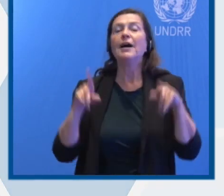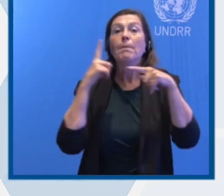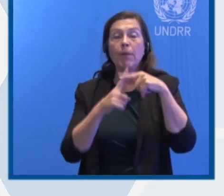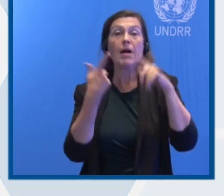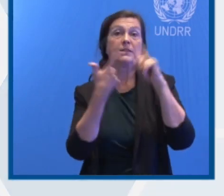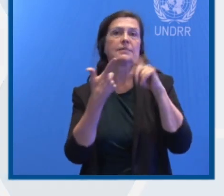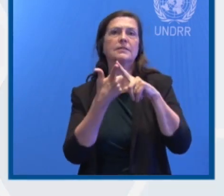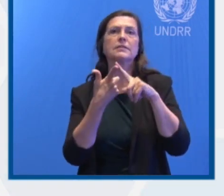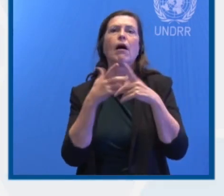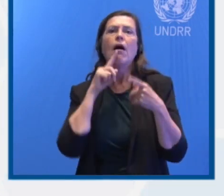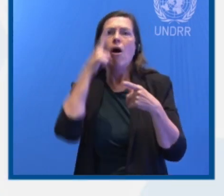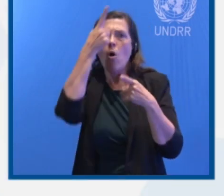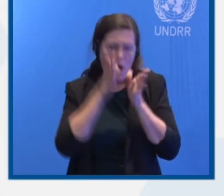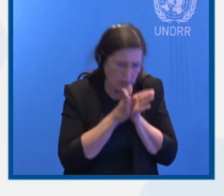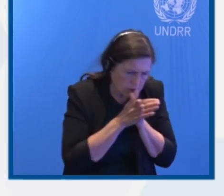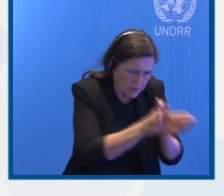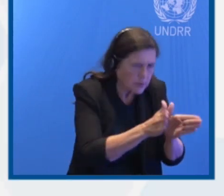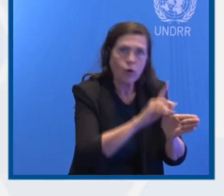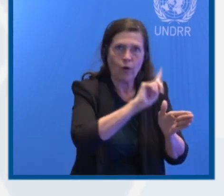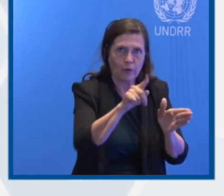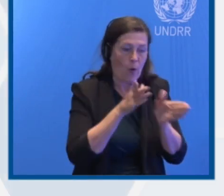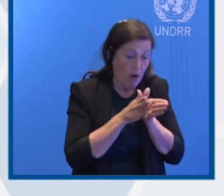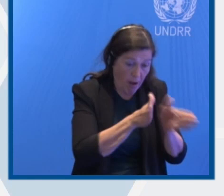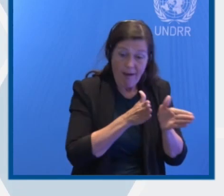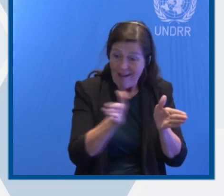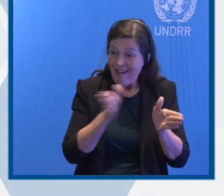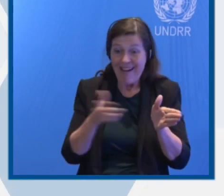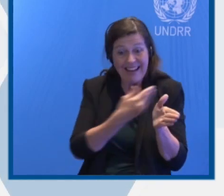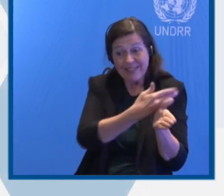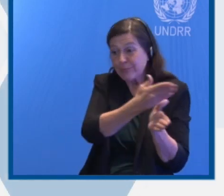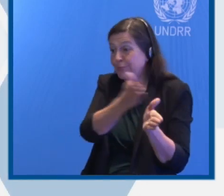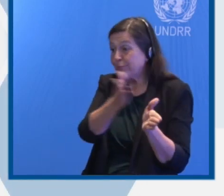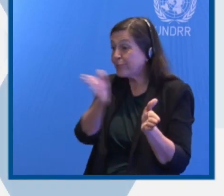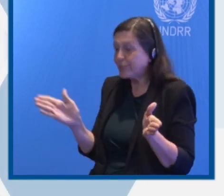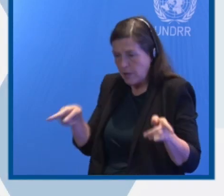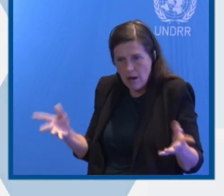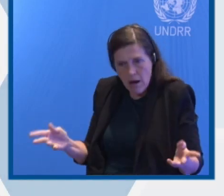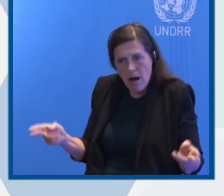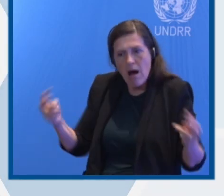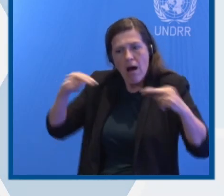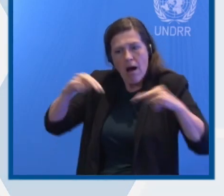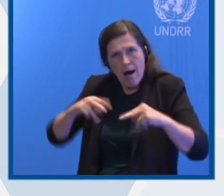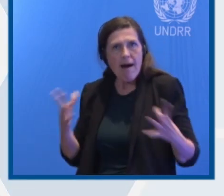is highly needed. We currently identified